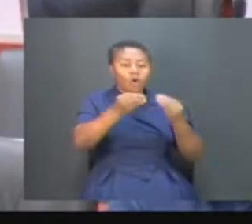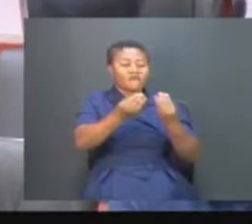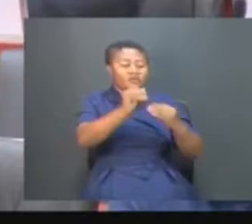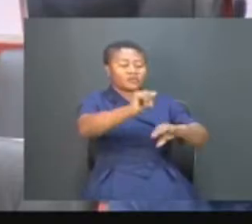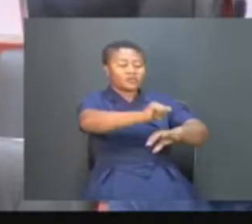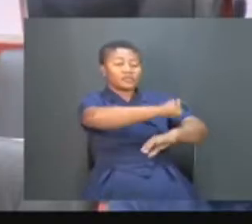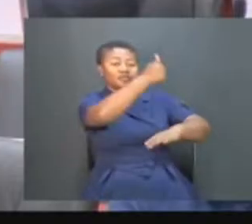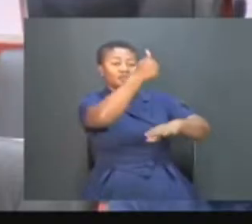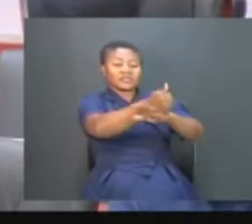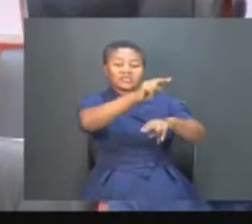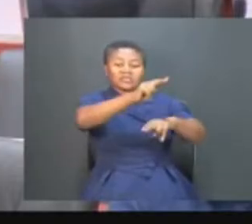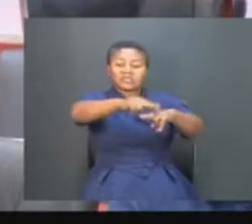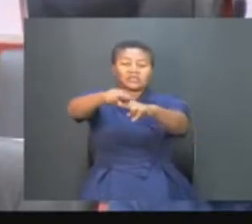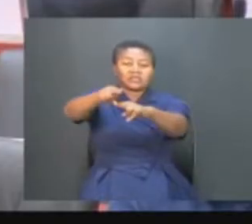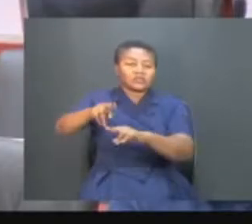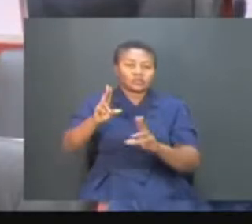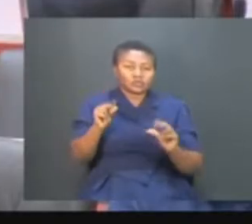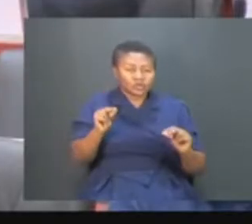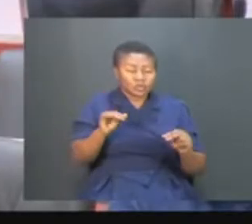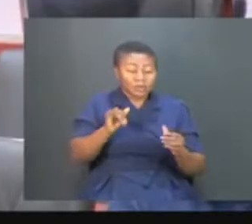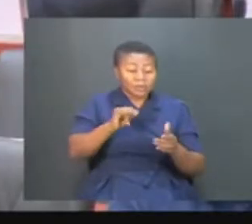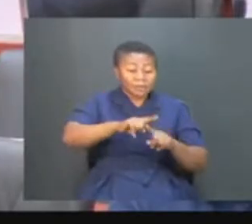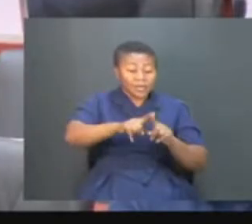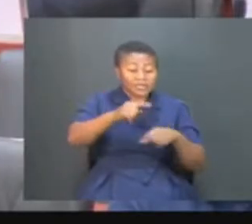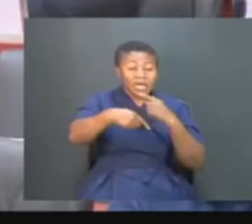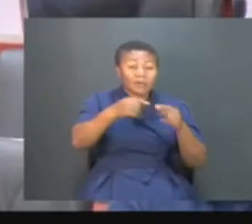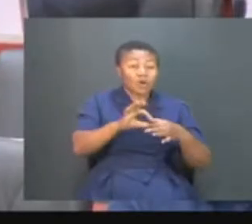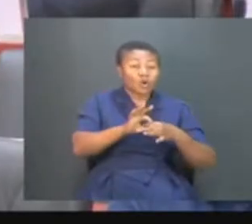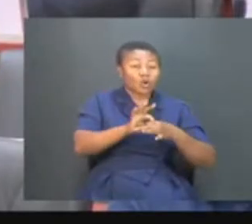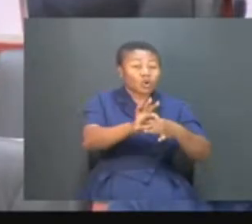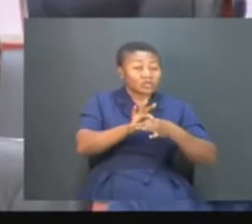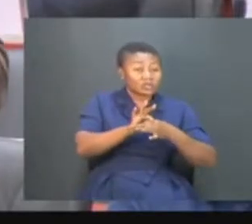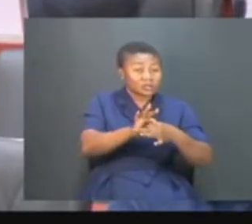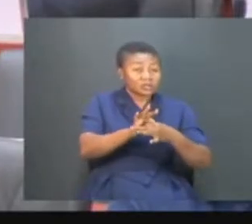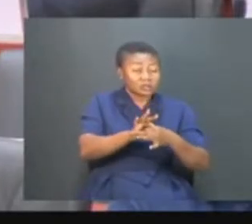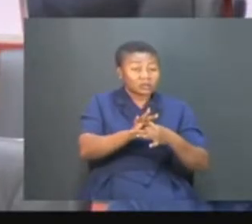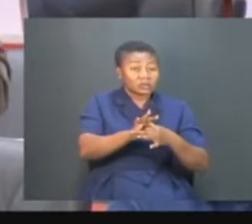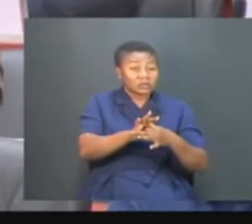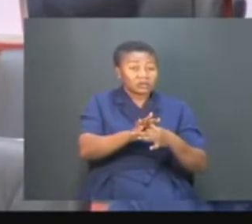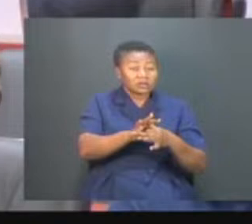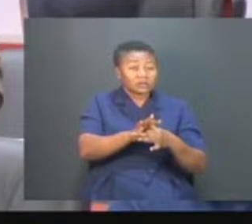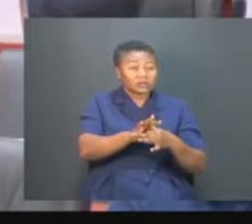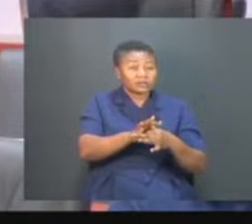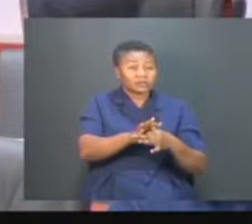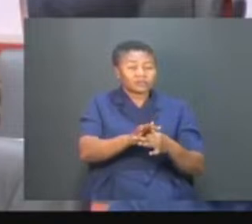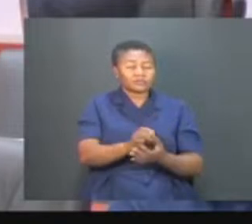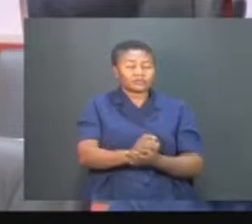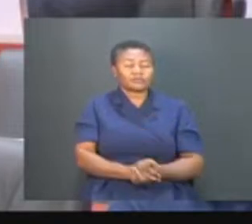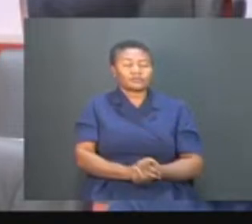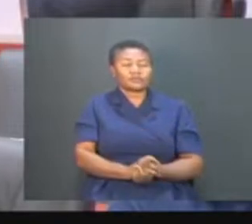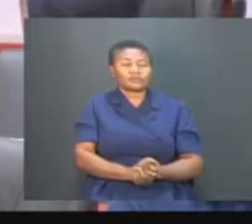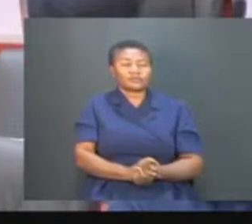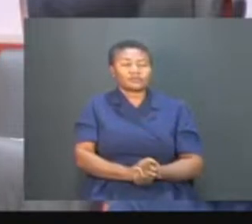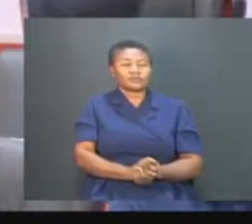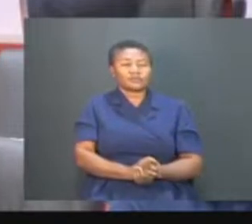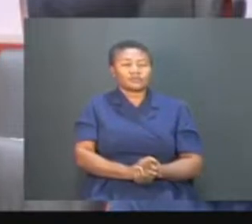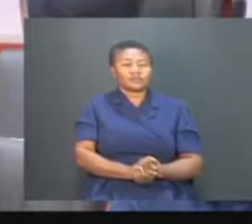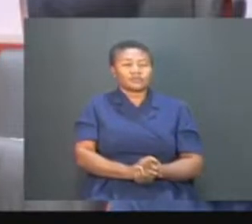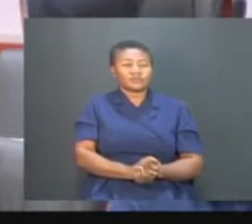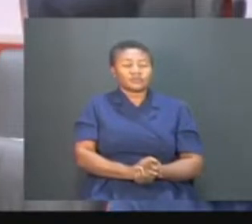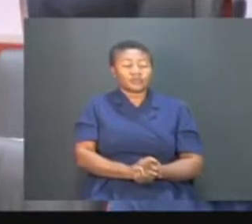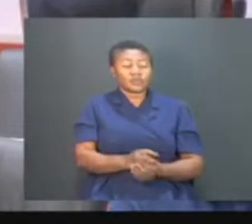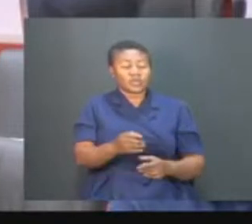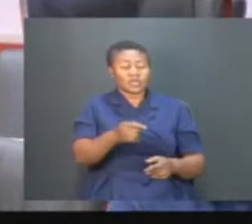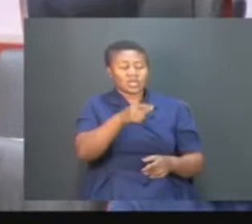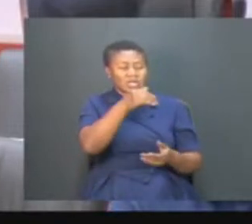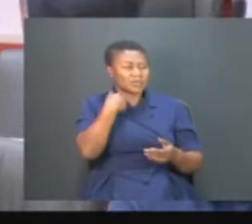budget you saw about. It's about coordination. Once you see the definition of this, you understand what it means. Mr. Speaker, I also hear him saying that